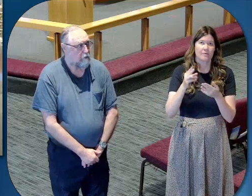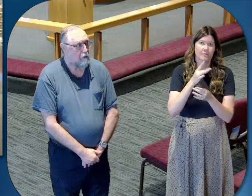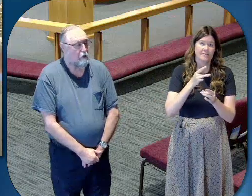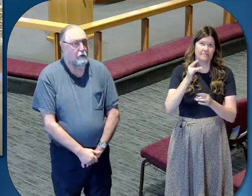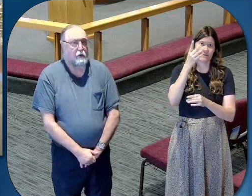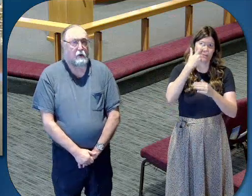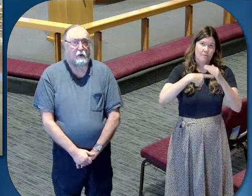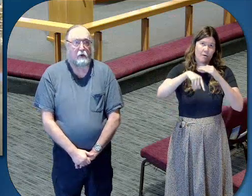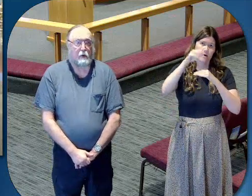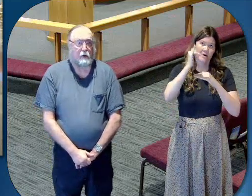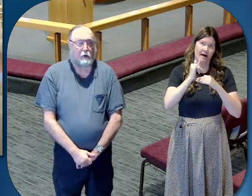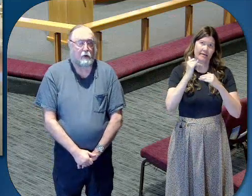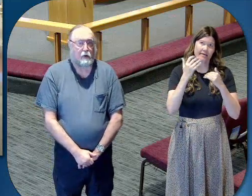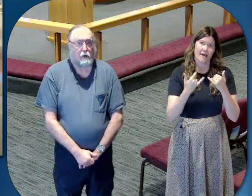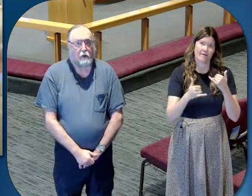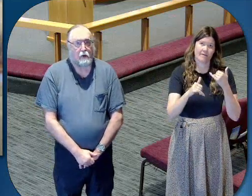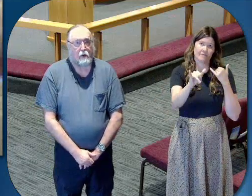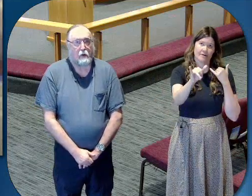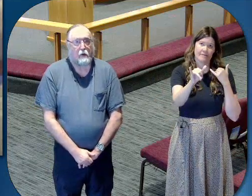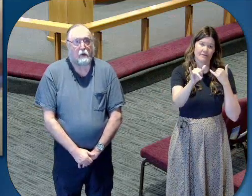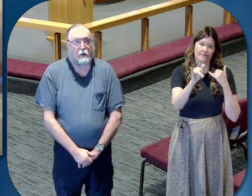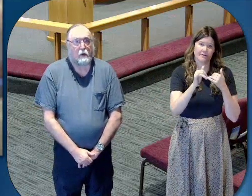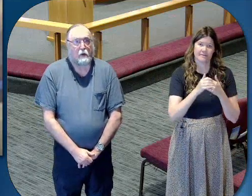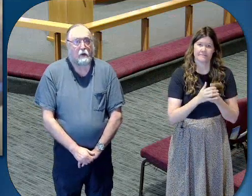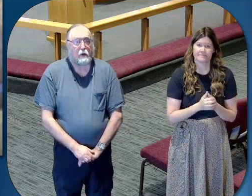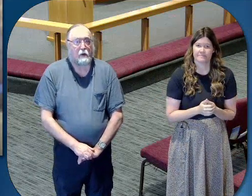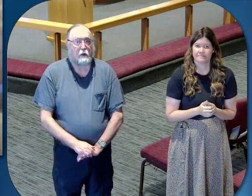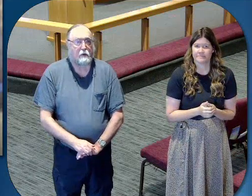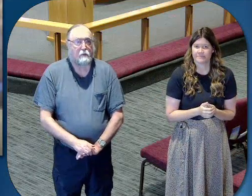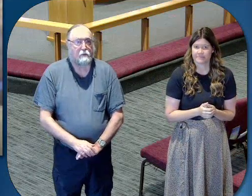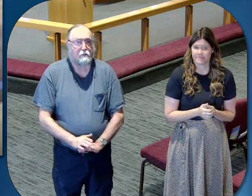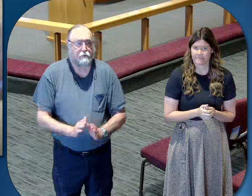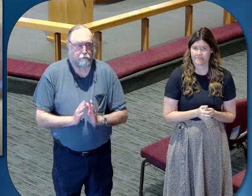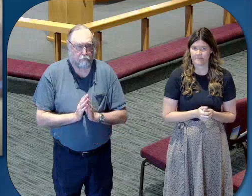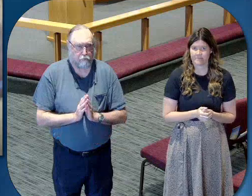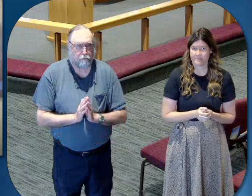Spirit, one God, now and forever. Amen.